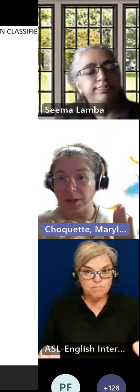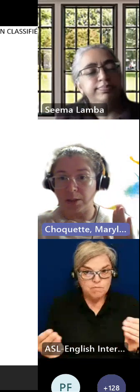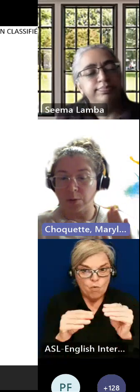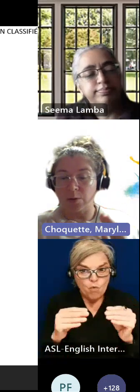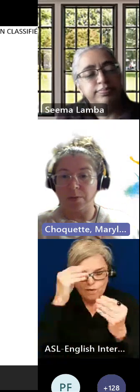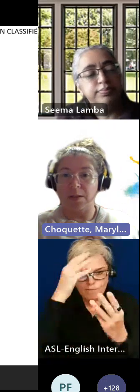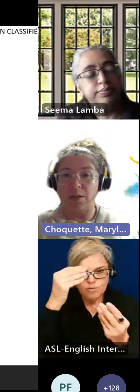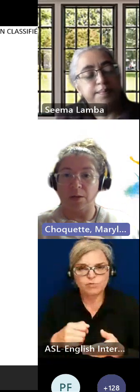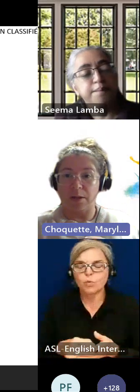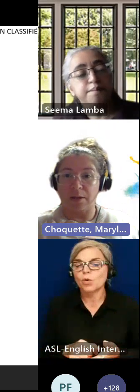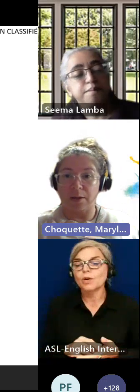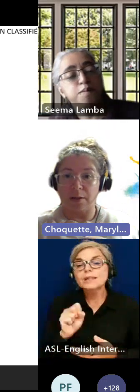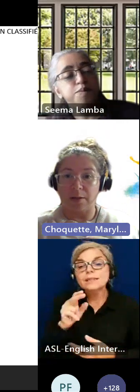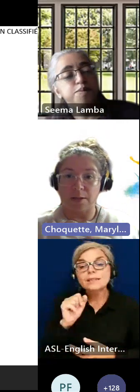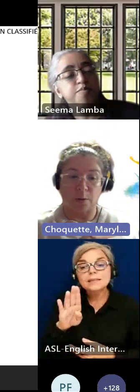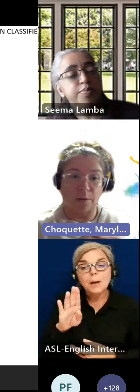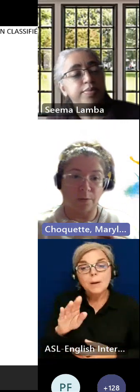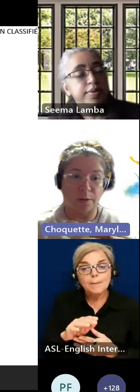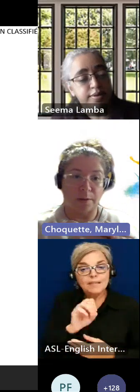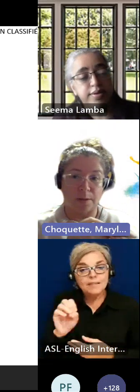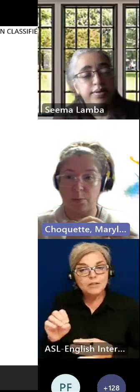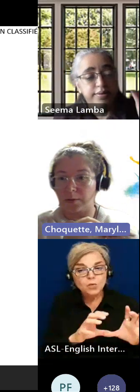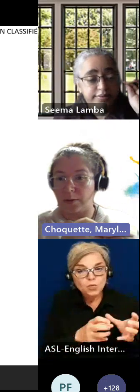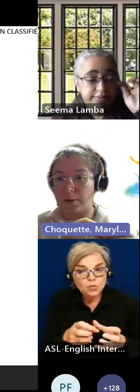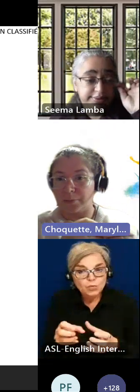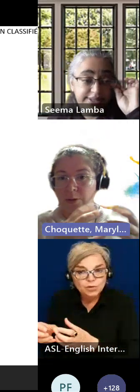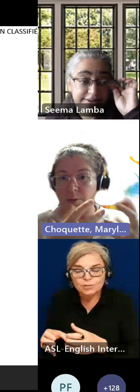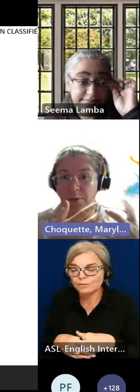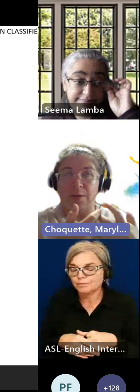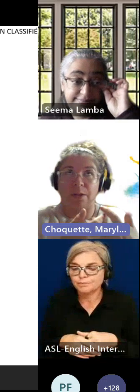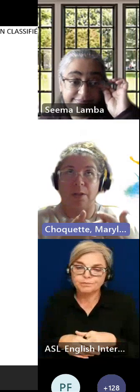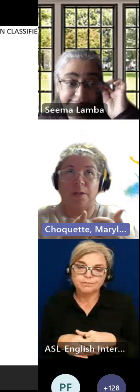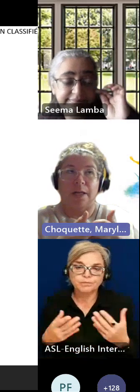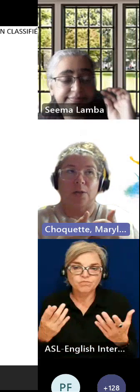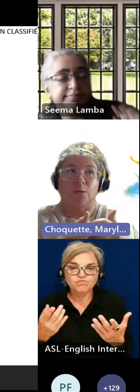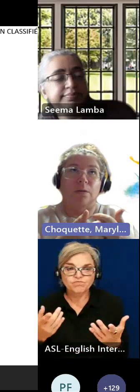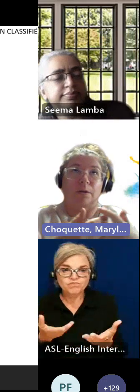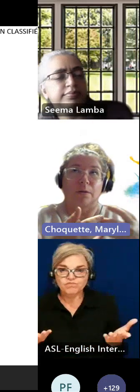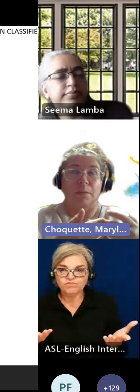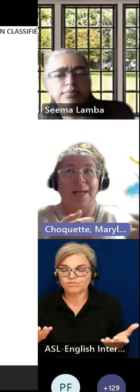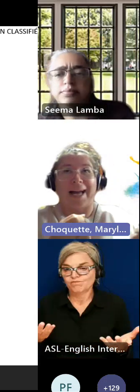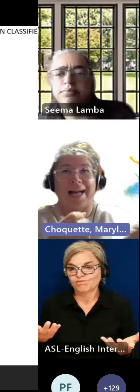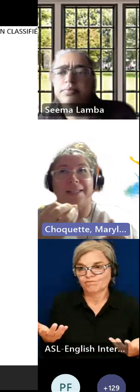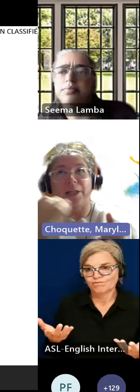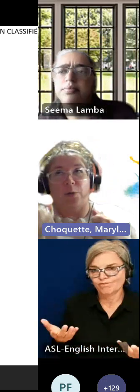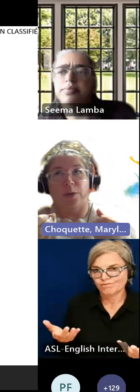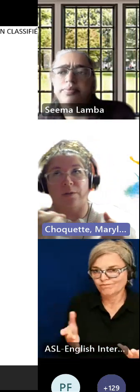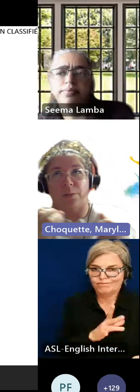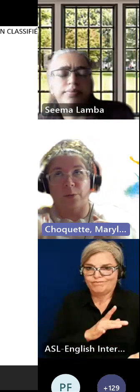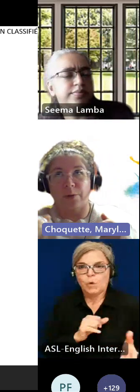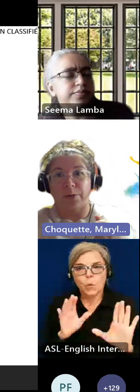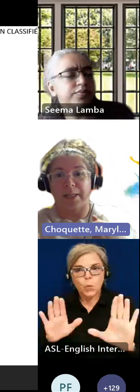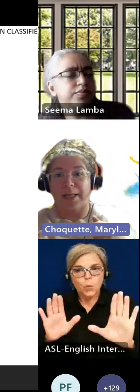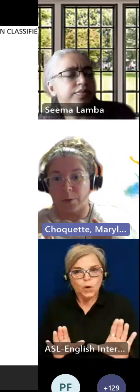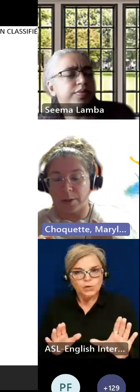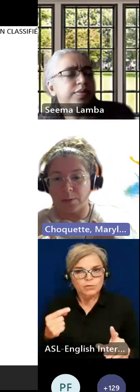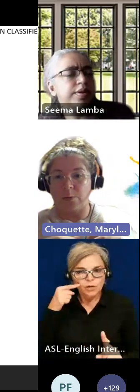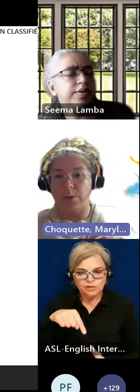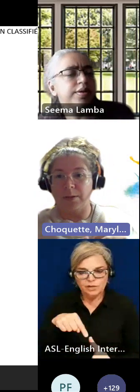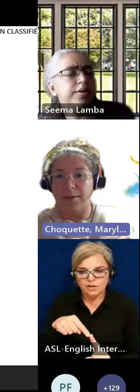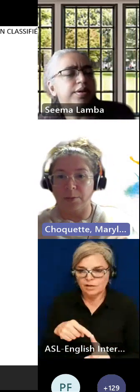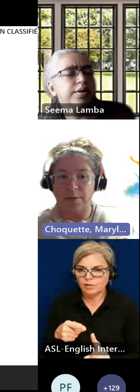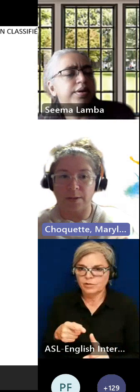of sub-EE groups, the only thing that's wonderful at this point, in terms of giving us an actual or as accurate of a portrait